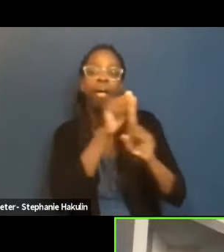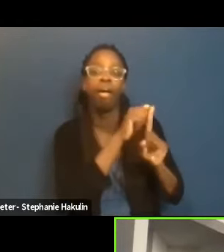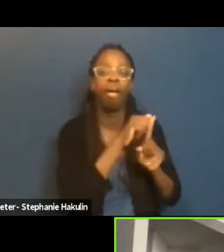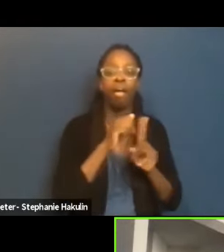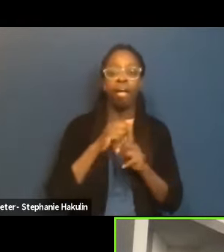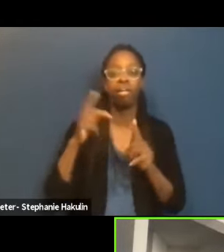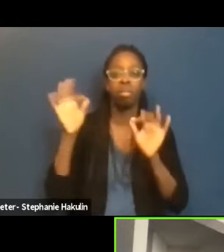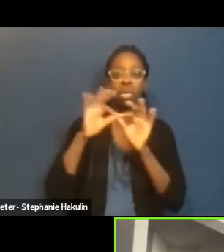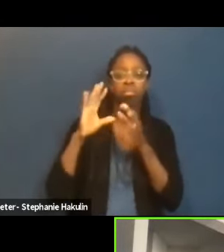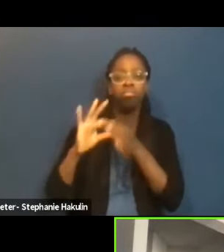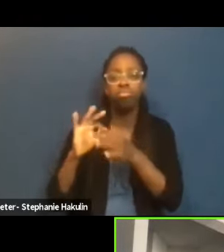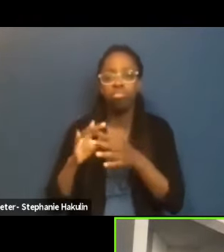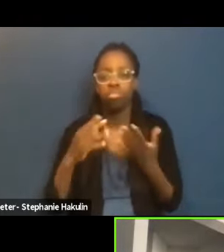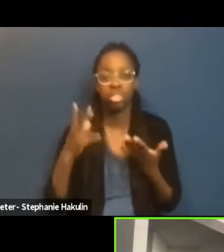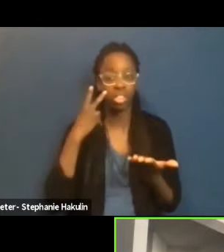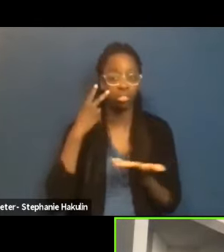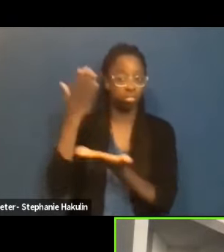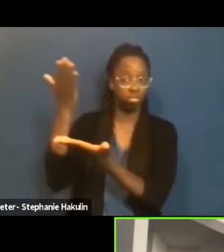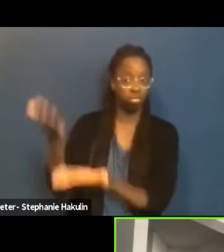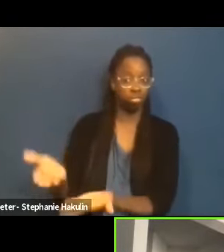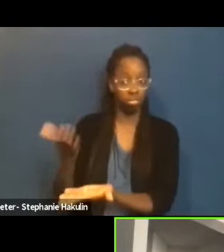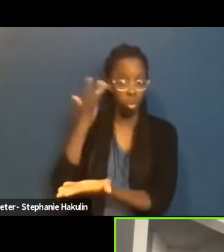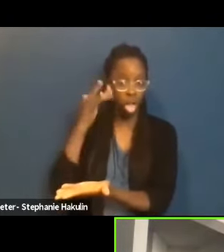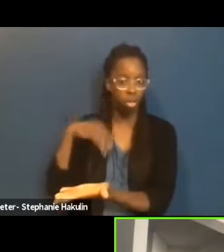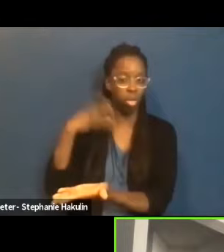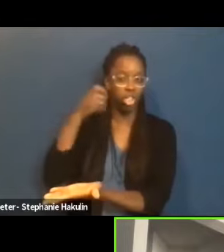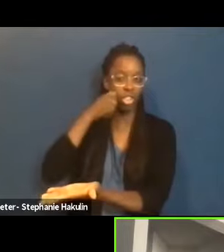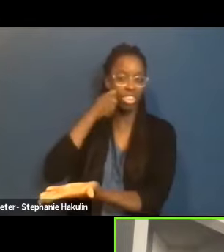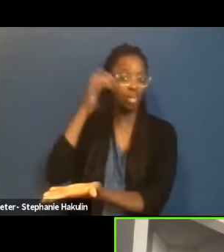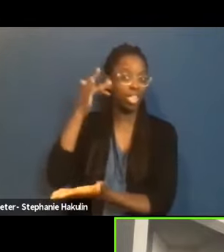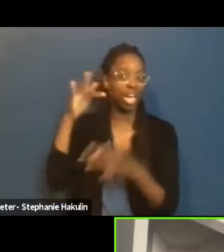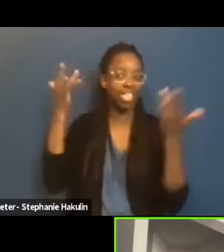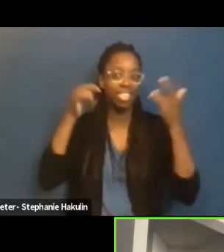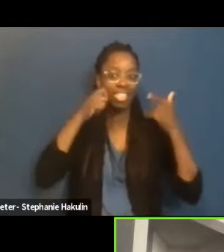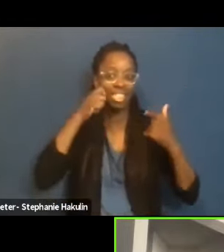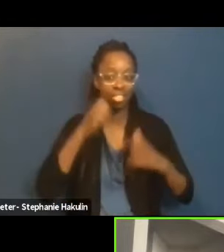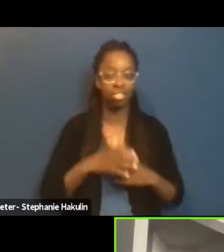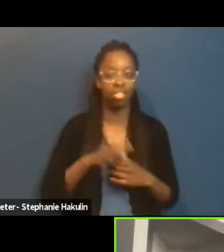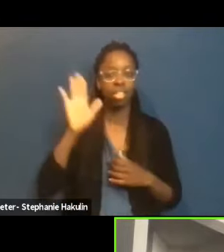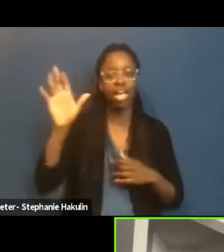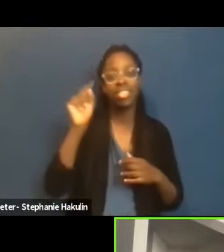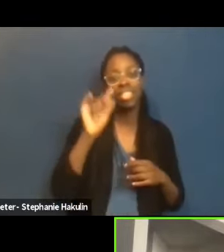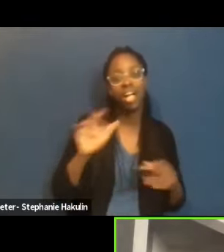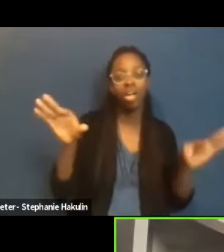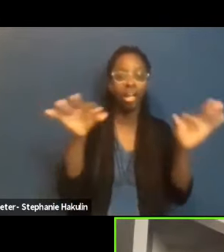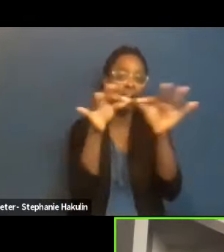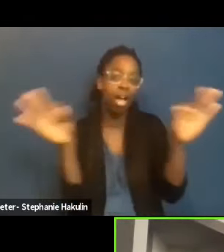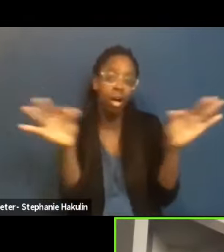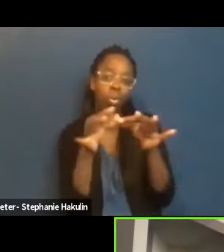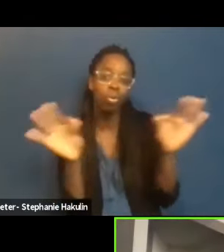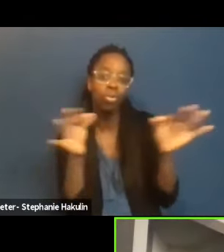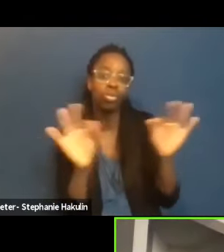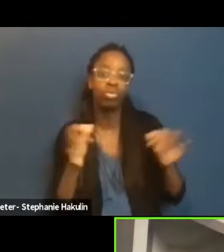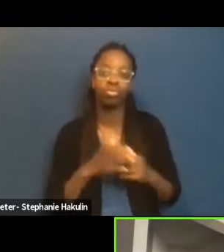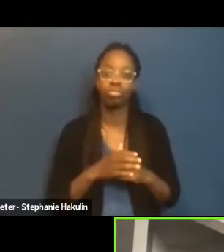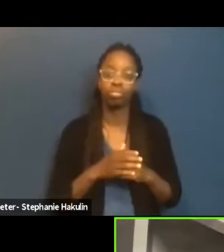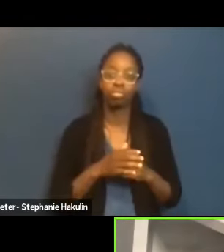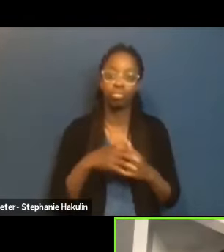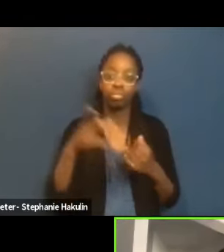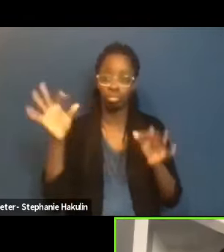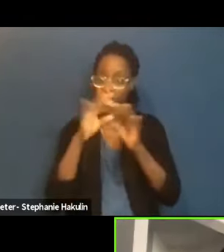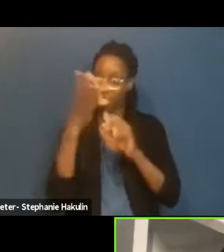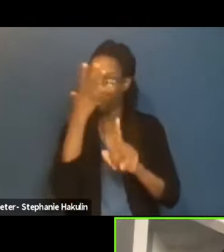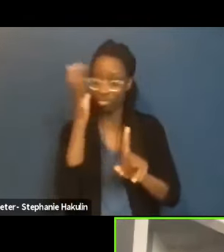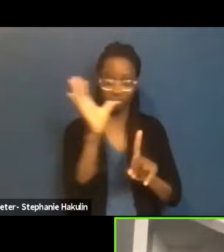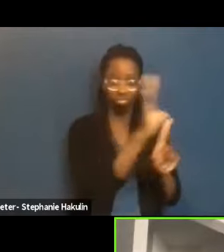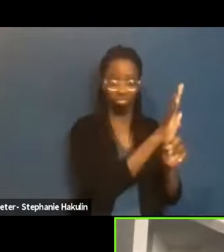style, your language, your waist, damn near try to give her your face, and somewhere in his post-traumatic twisted fantasy,